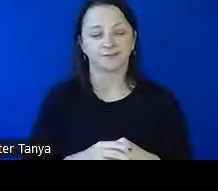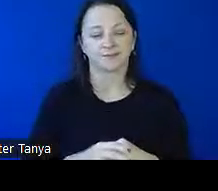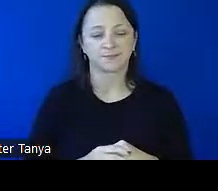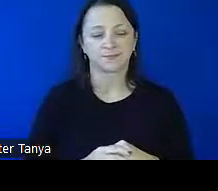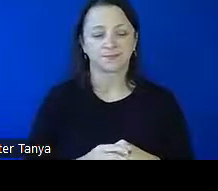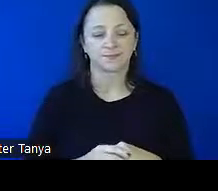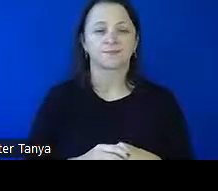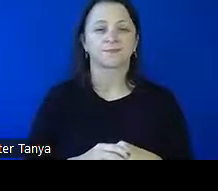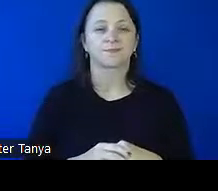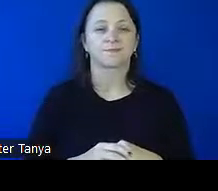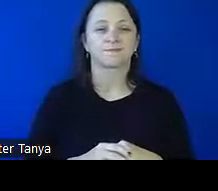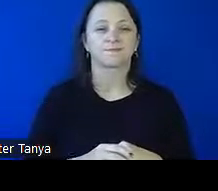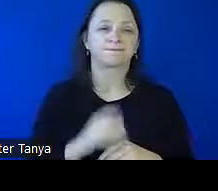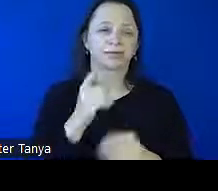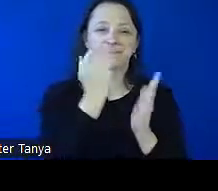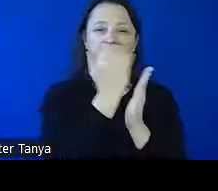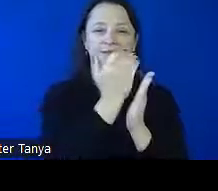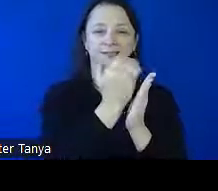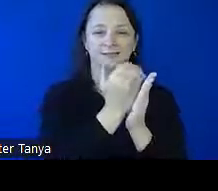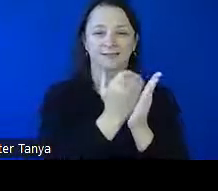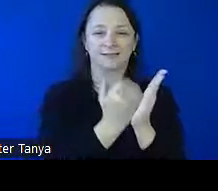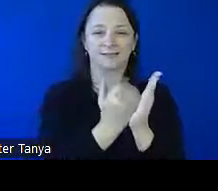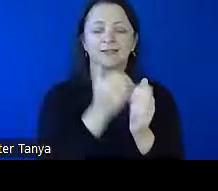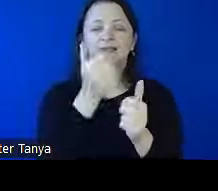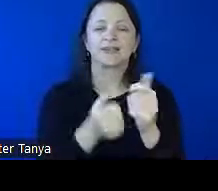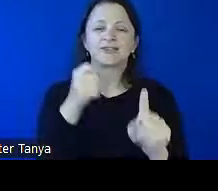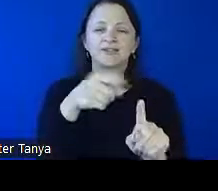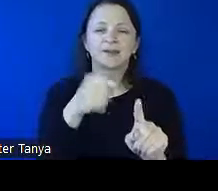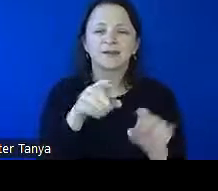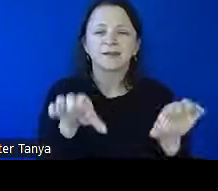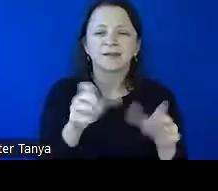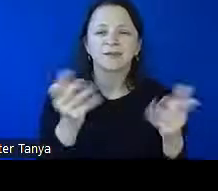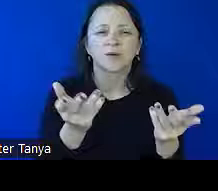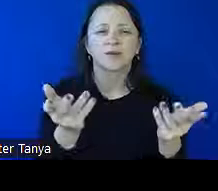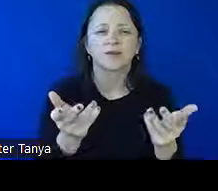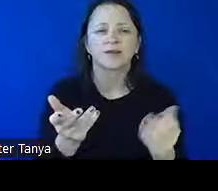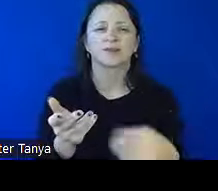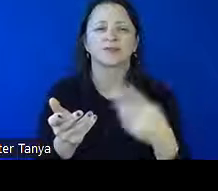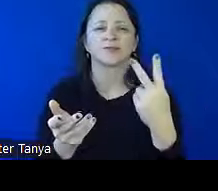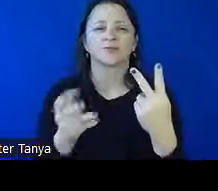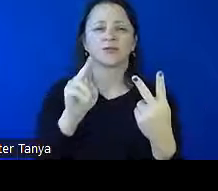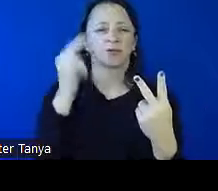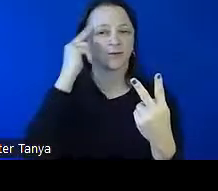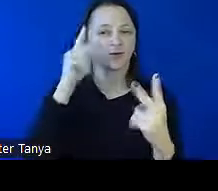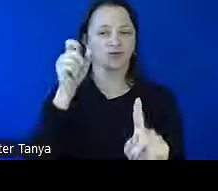Here's our list of stimulants. What do they do? Stimulants act on two neurotransmitters,